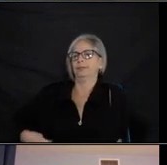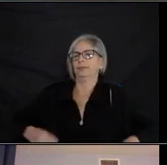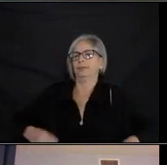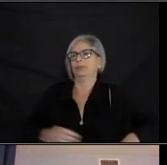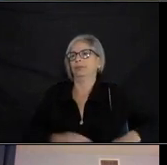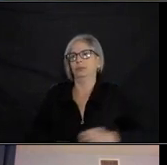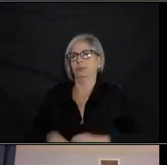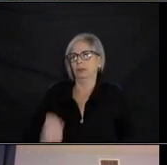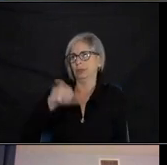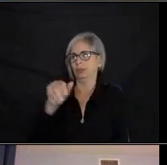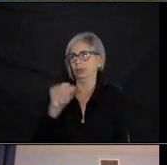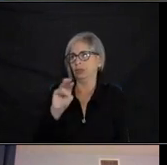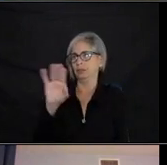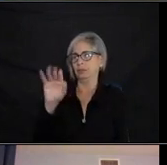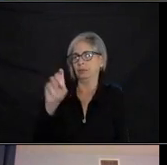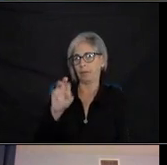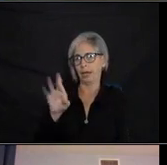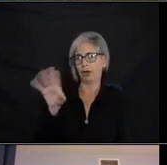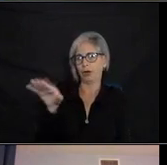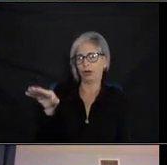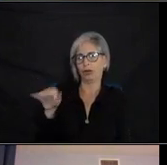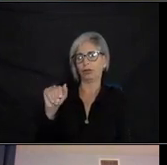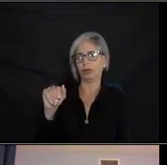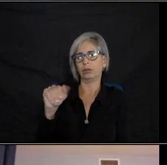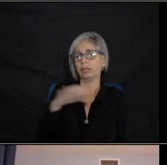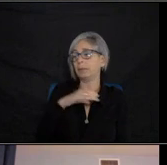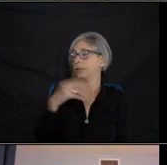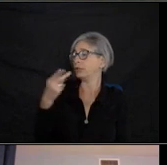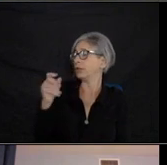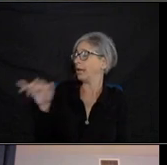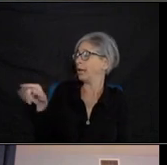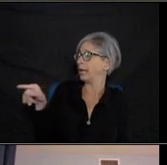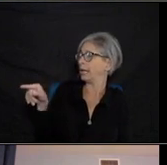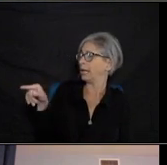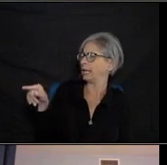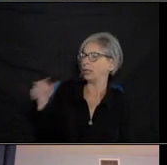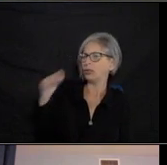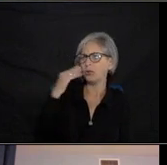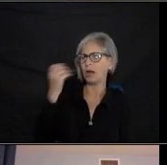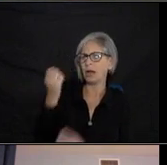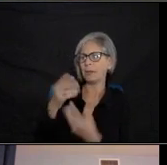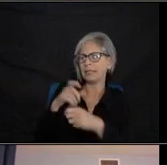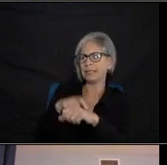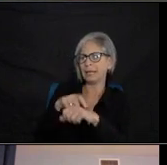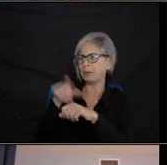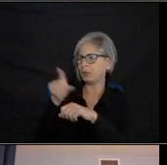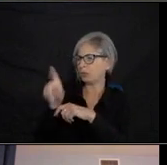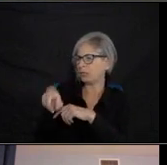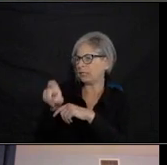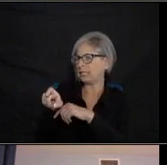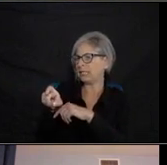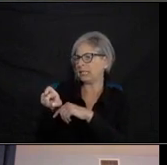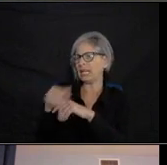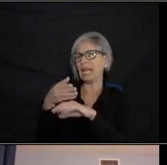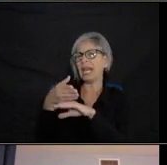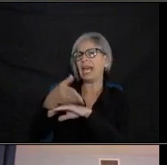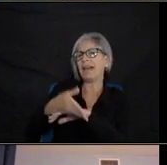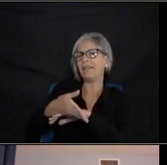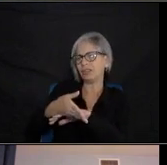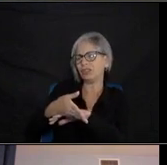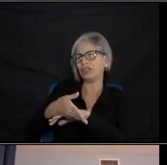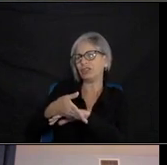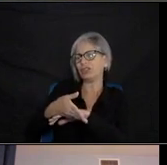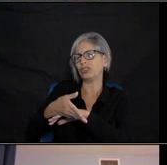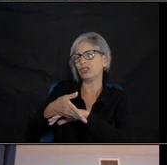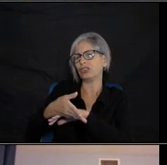Jim, Mayor? Yes, Mr. Hay. Jim, do you know how much time you would need after